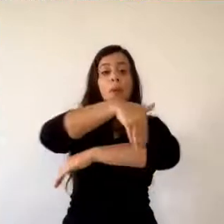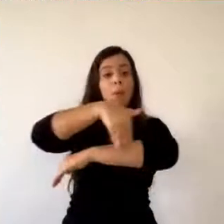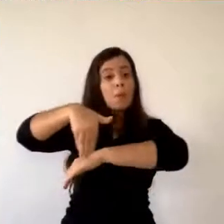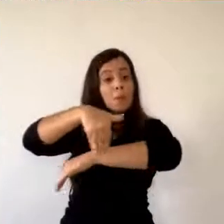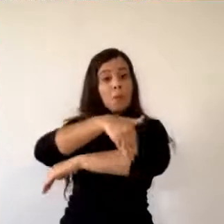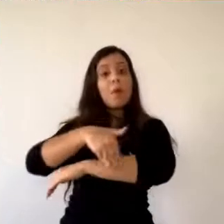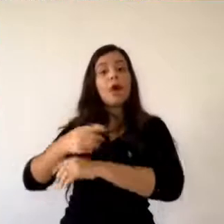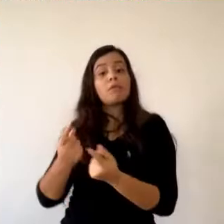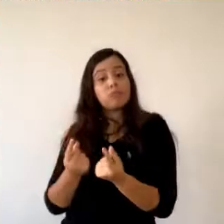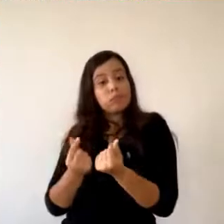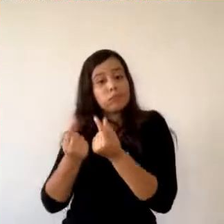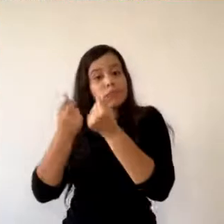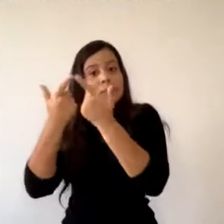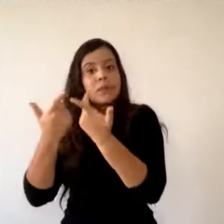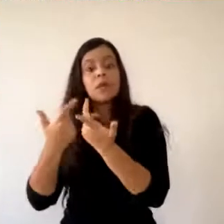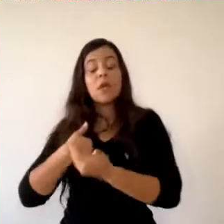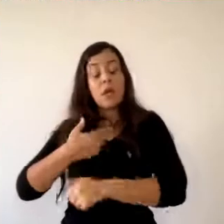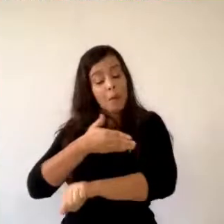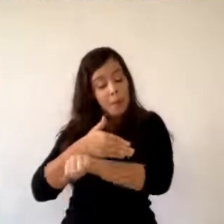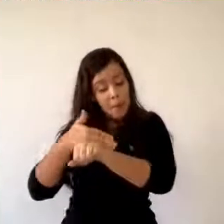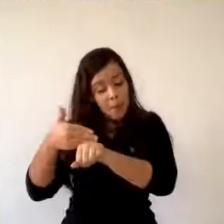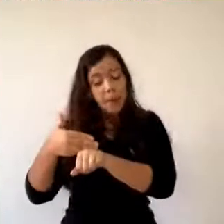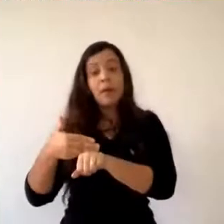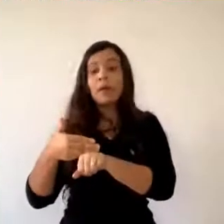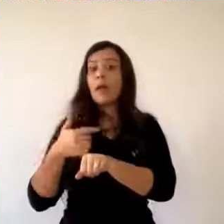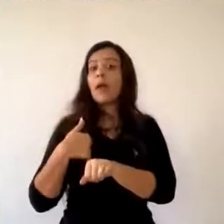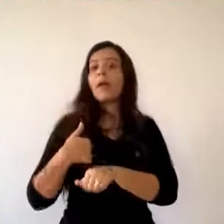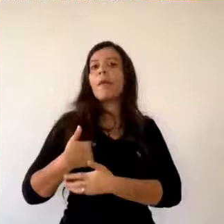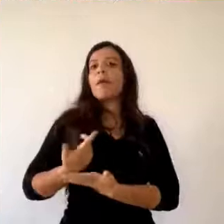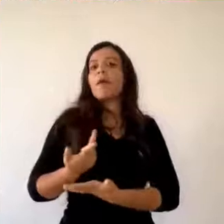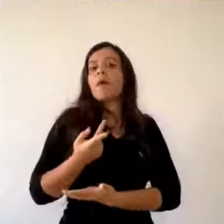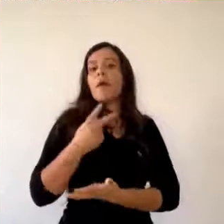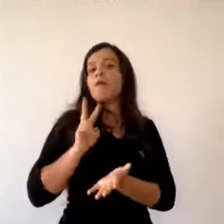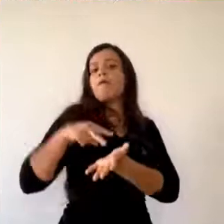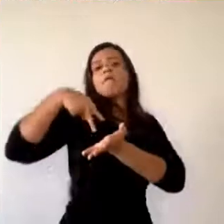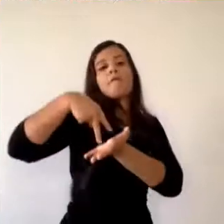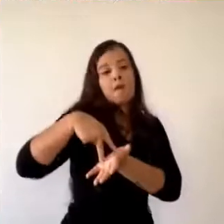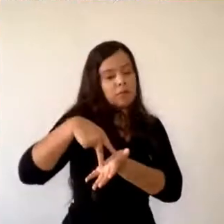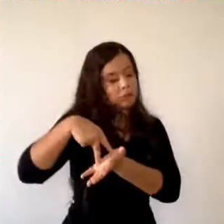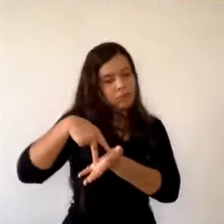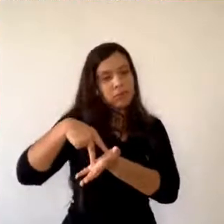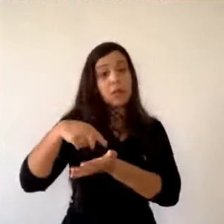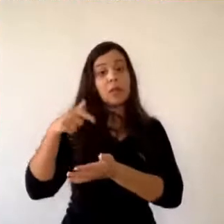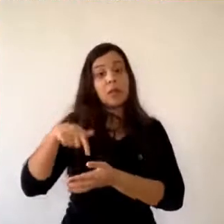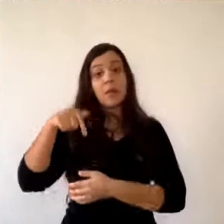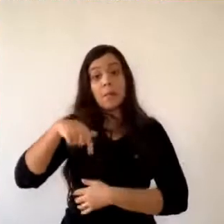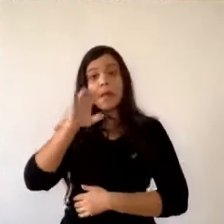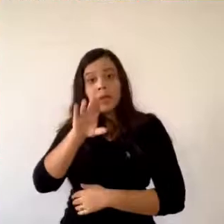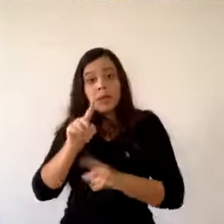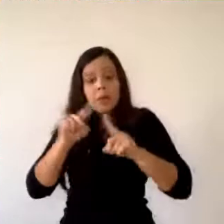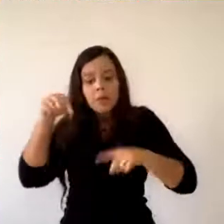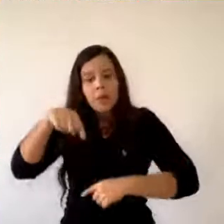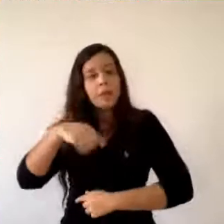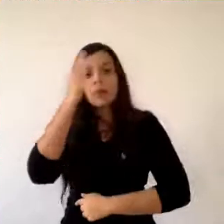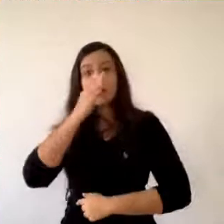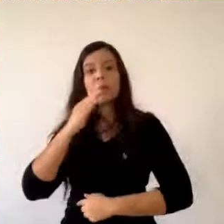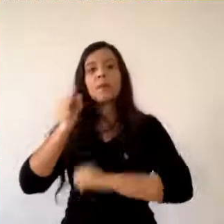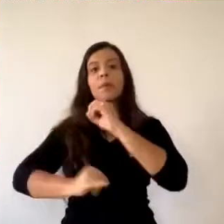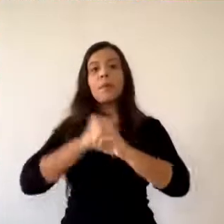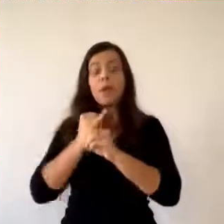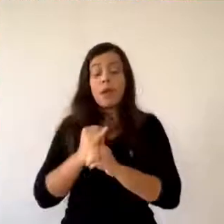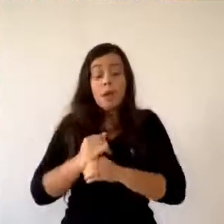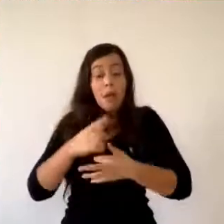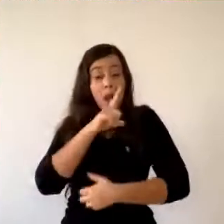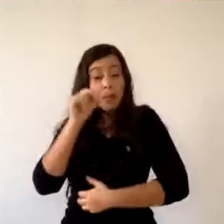the neighborhood is in Neonopolis, that is a white neighborhood. I don't have access to the internet in